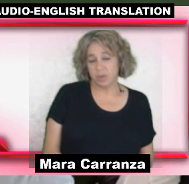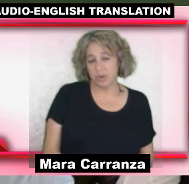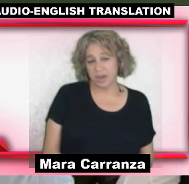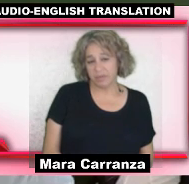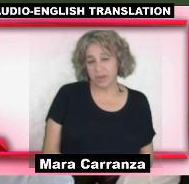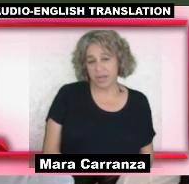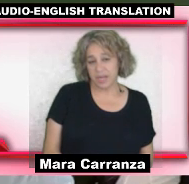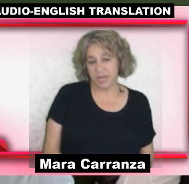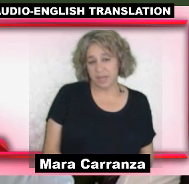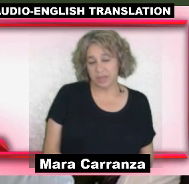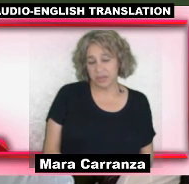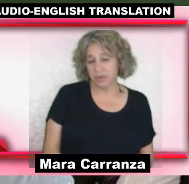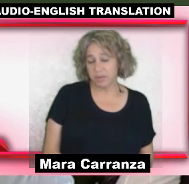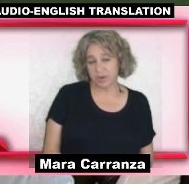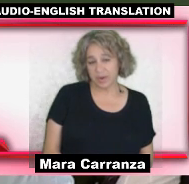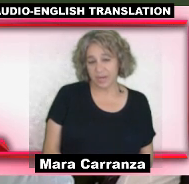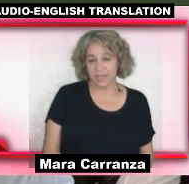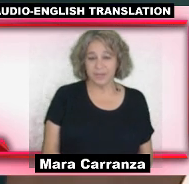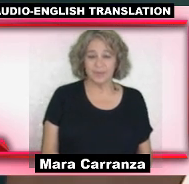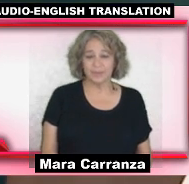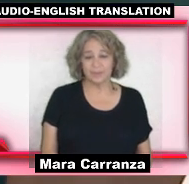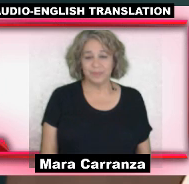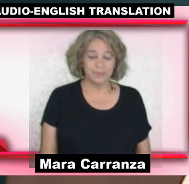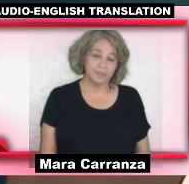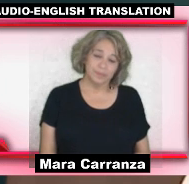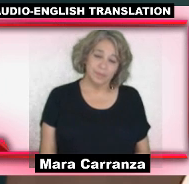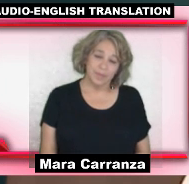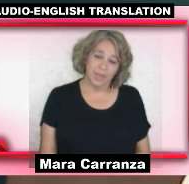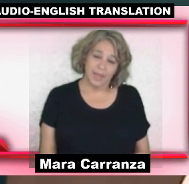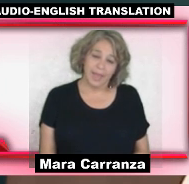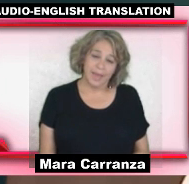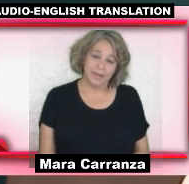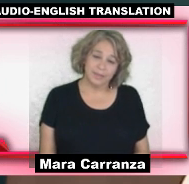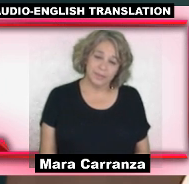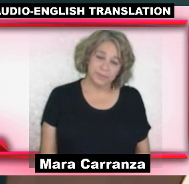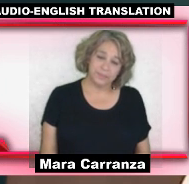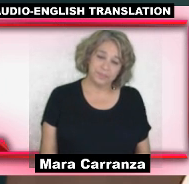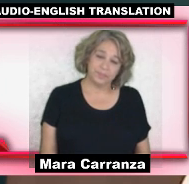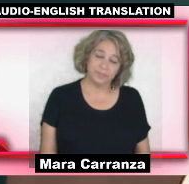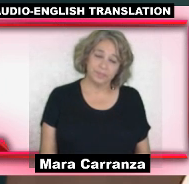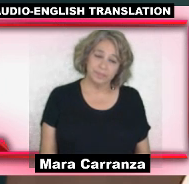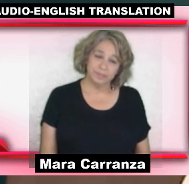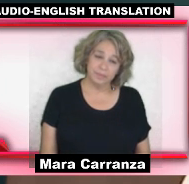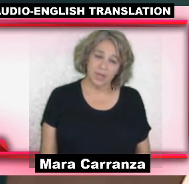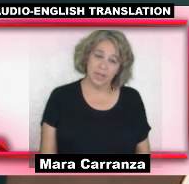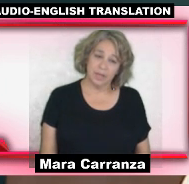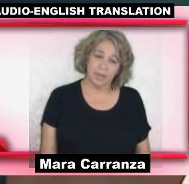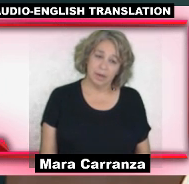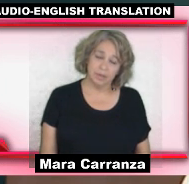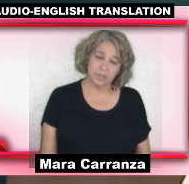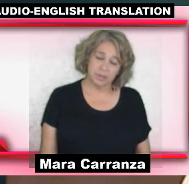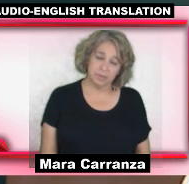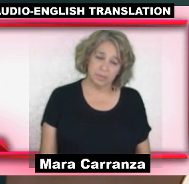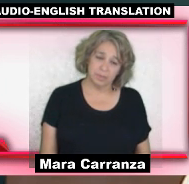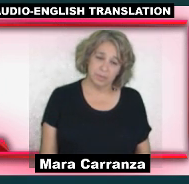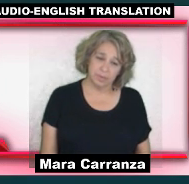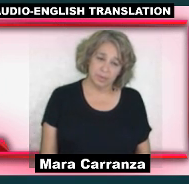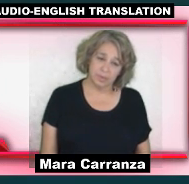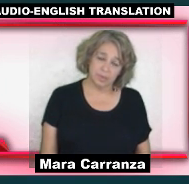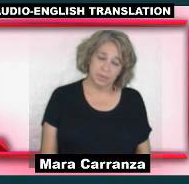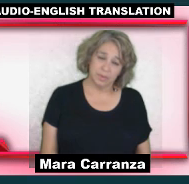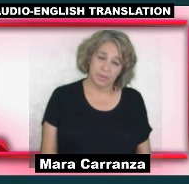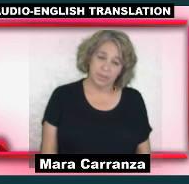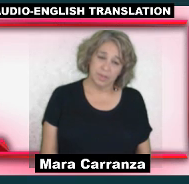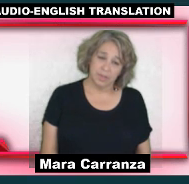and they won't have de the need emigrar. To immigrate. Y and ya también also